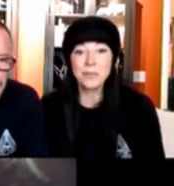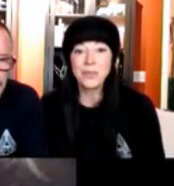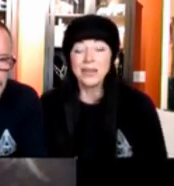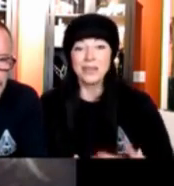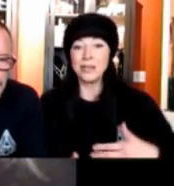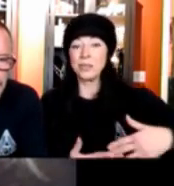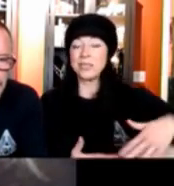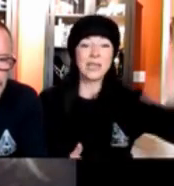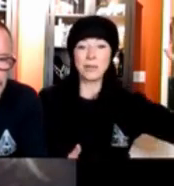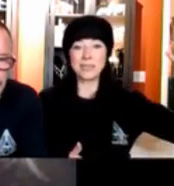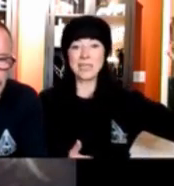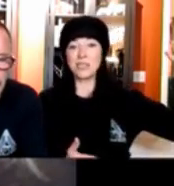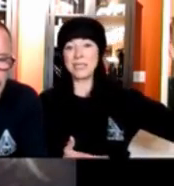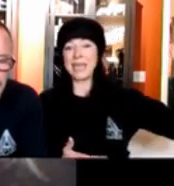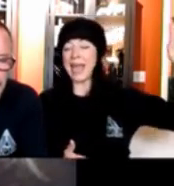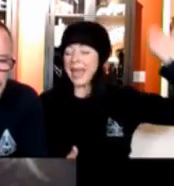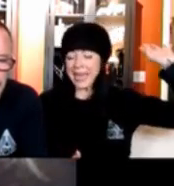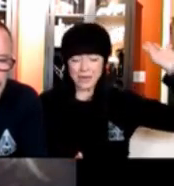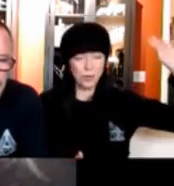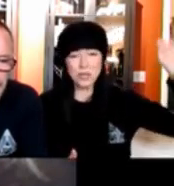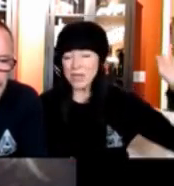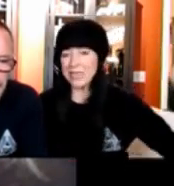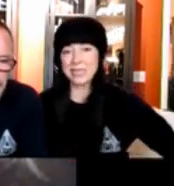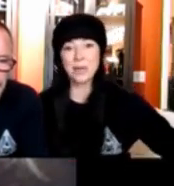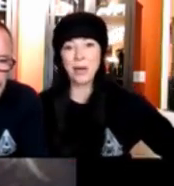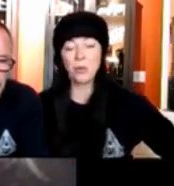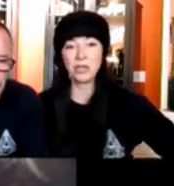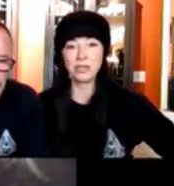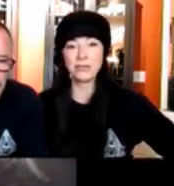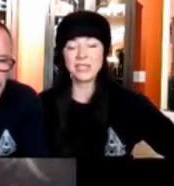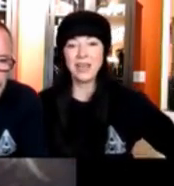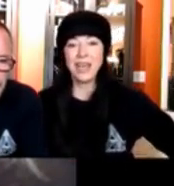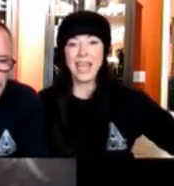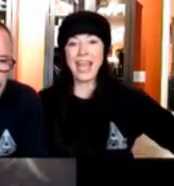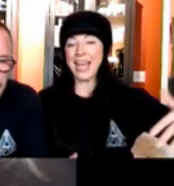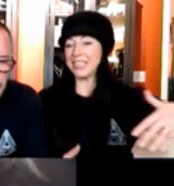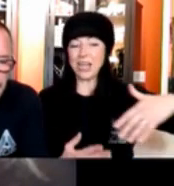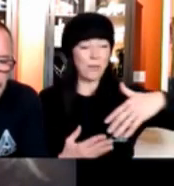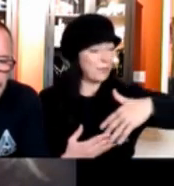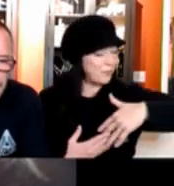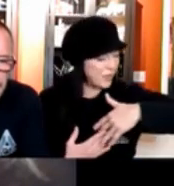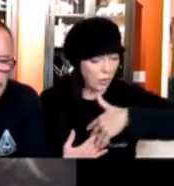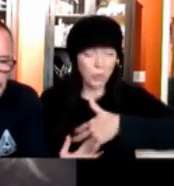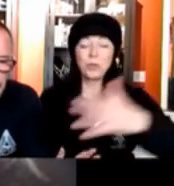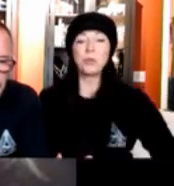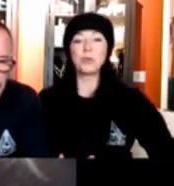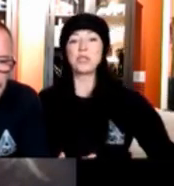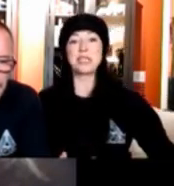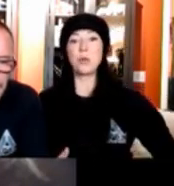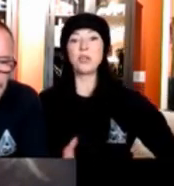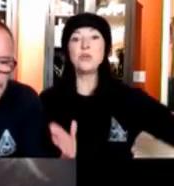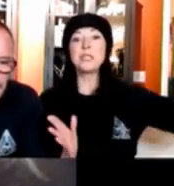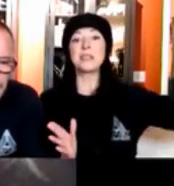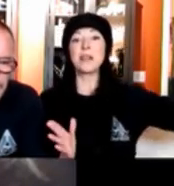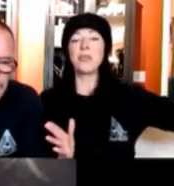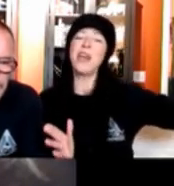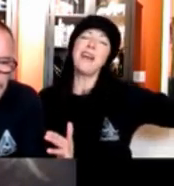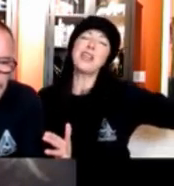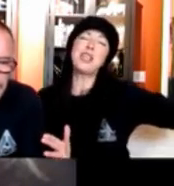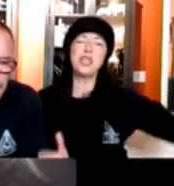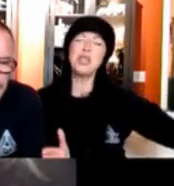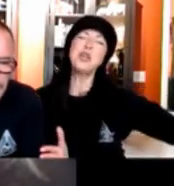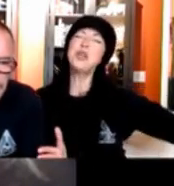ask them, we'll stand up on stage and say, hey, what do you guys think about wolves? And the whole room will just in unison